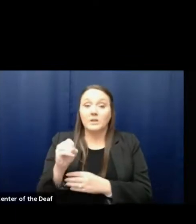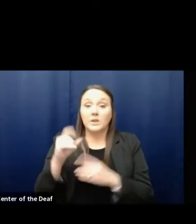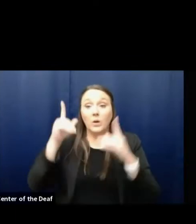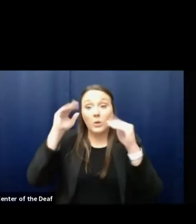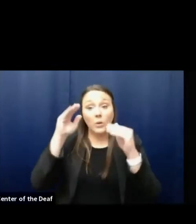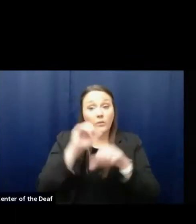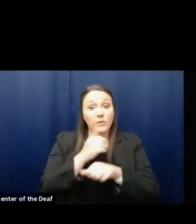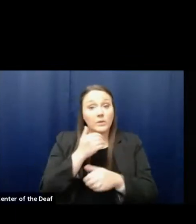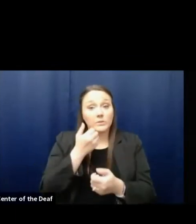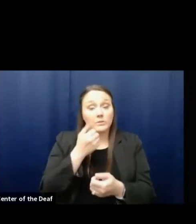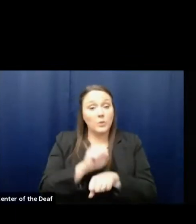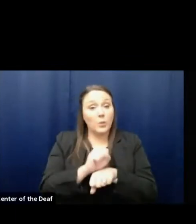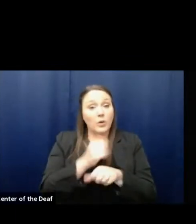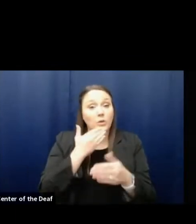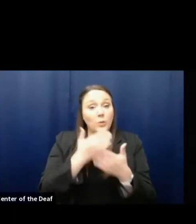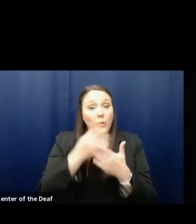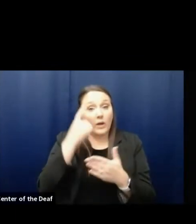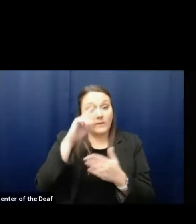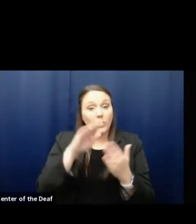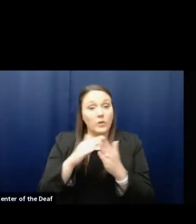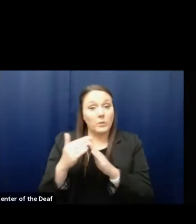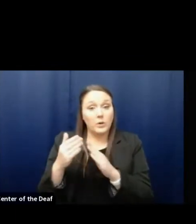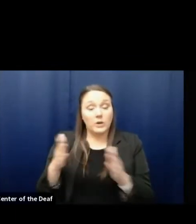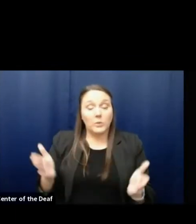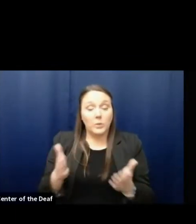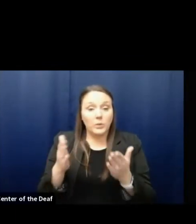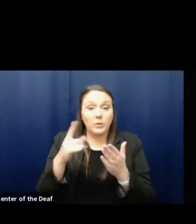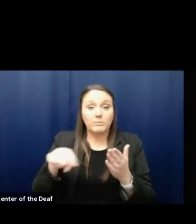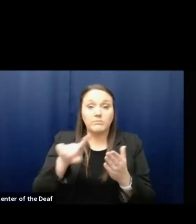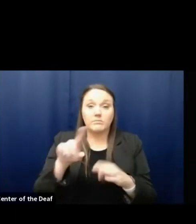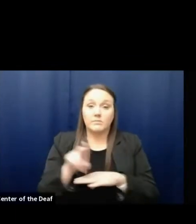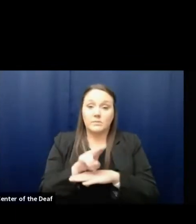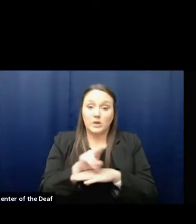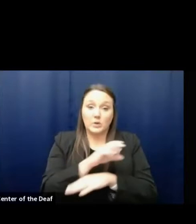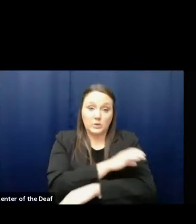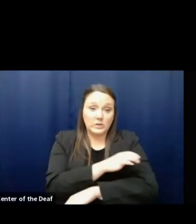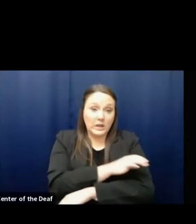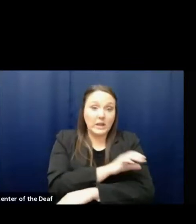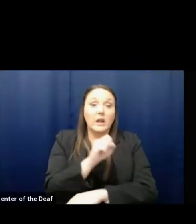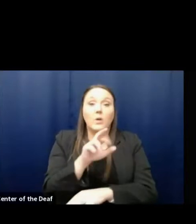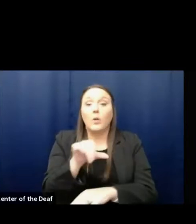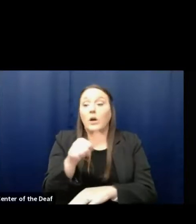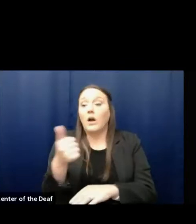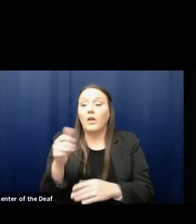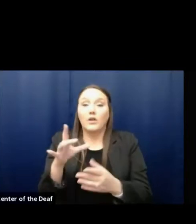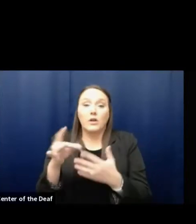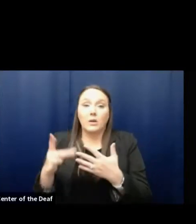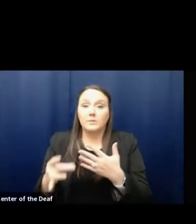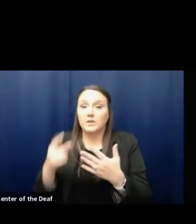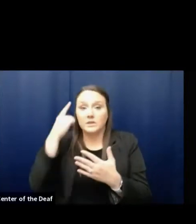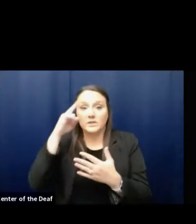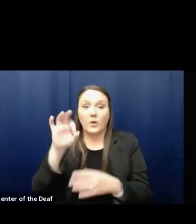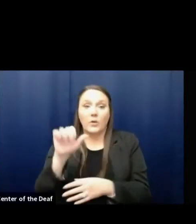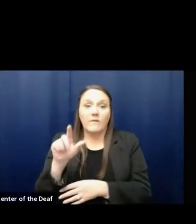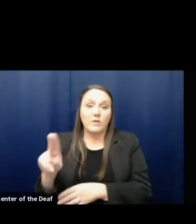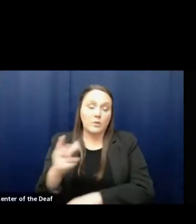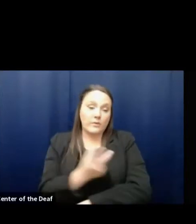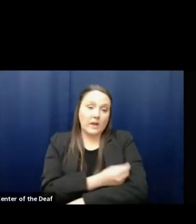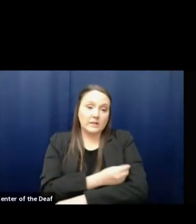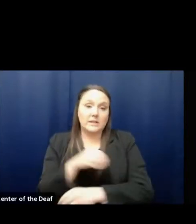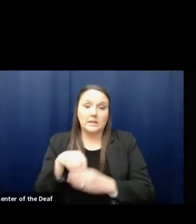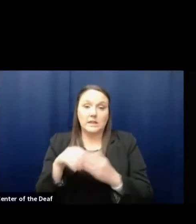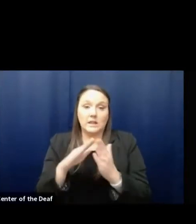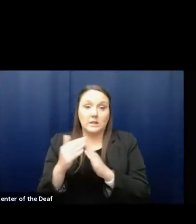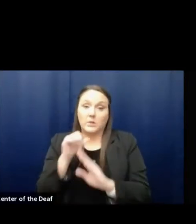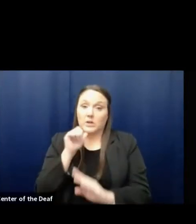community, and we encourage them to utilize those clinics or any of the numerous other options to get flu vaccine in the community, because it's not just